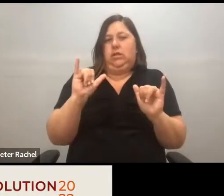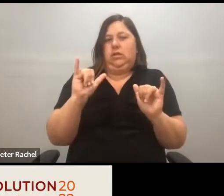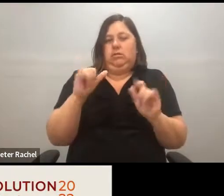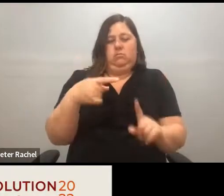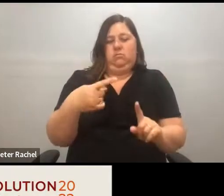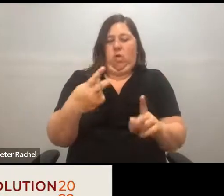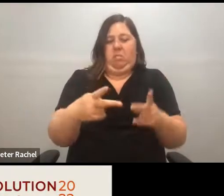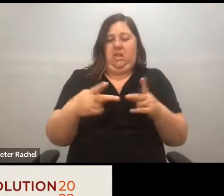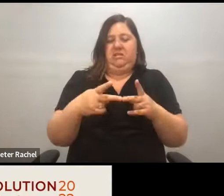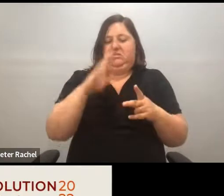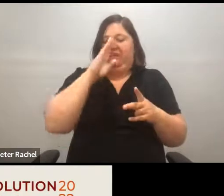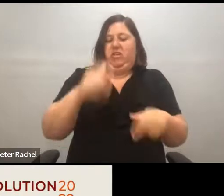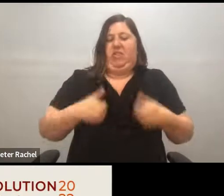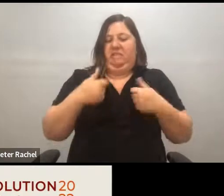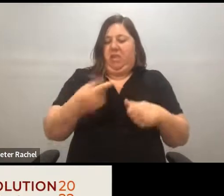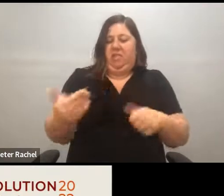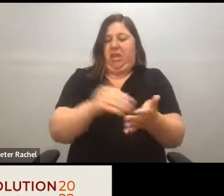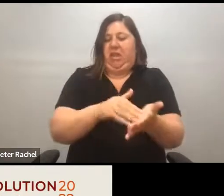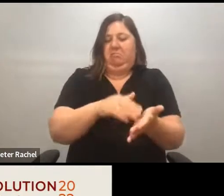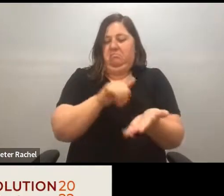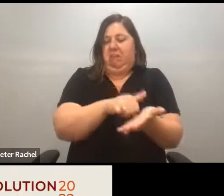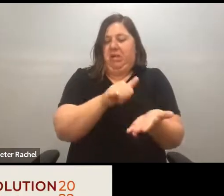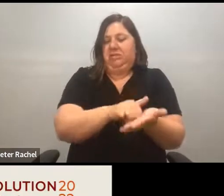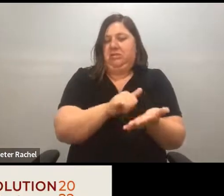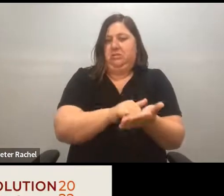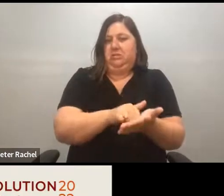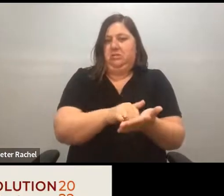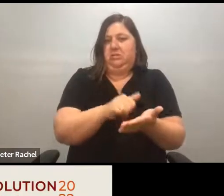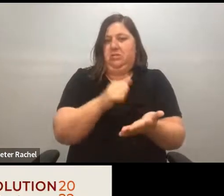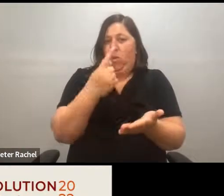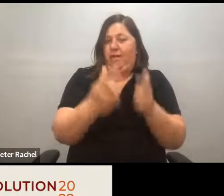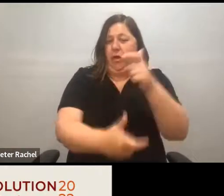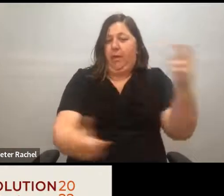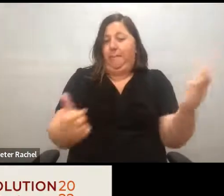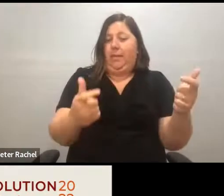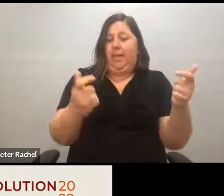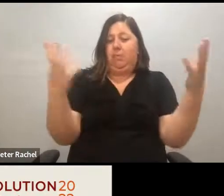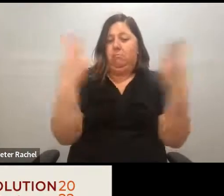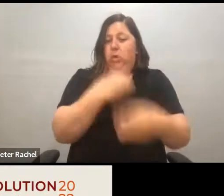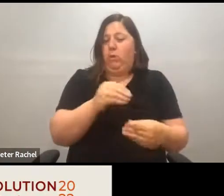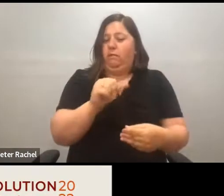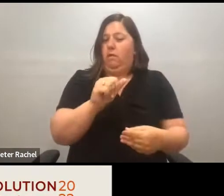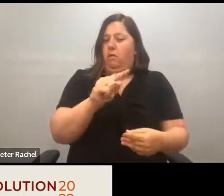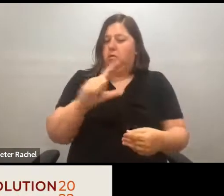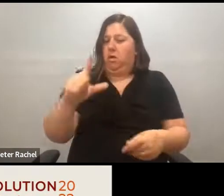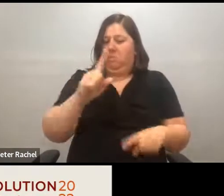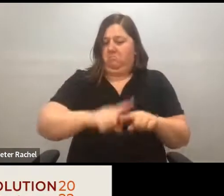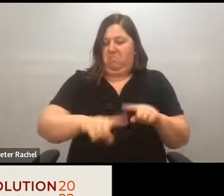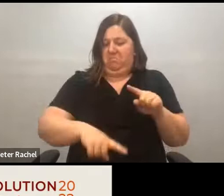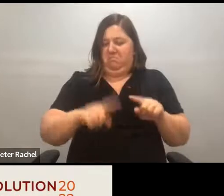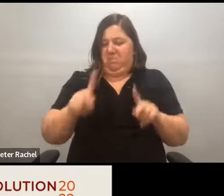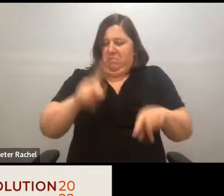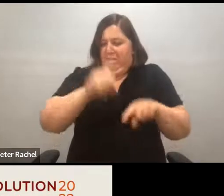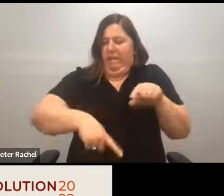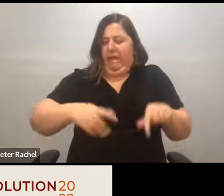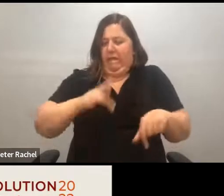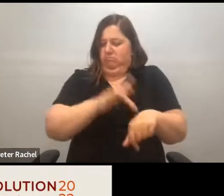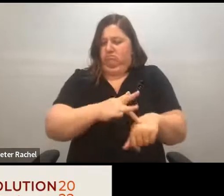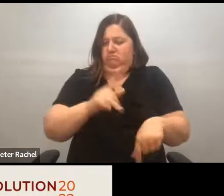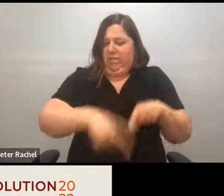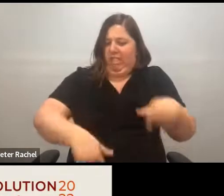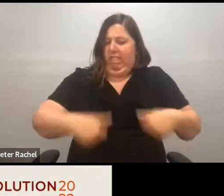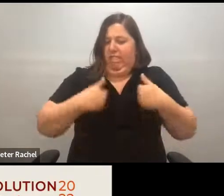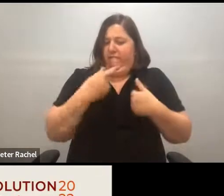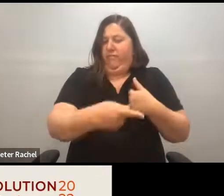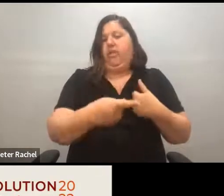unlivable. We can never live there ever again. It's our biggest atoll, one of our most luscious, and yet we can never live there. So basically, when we talk about